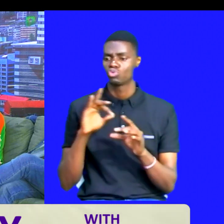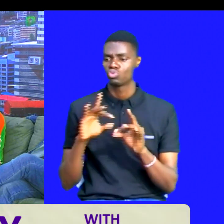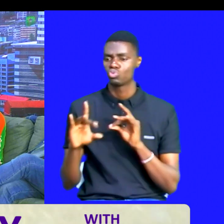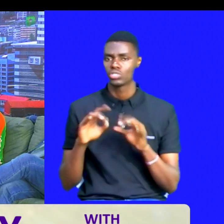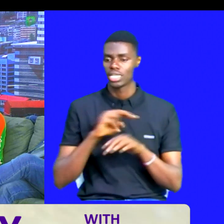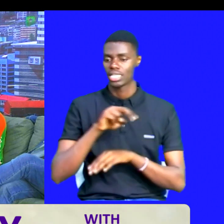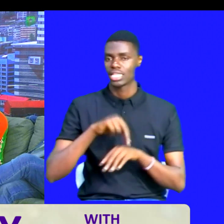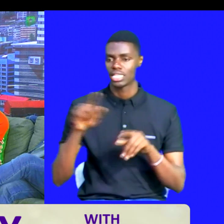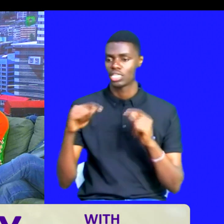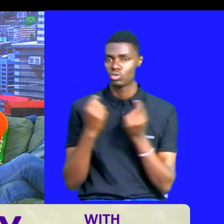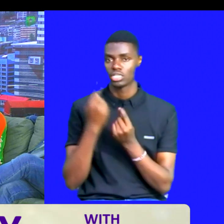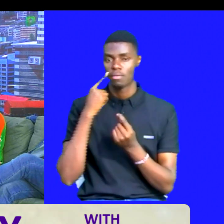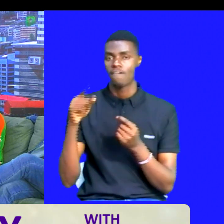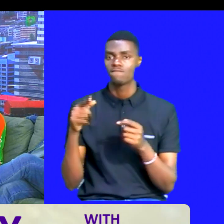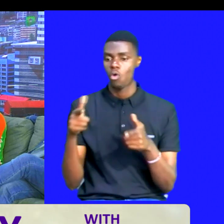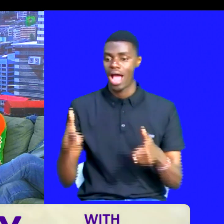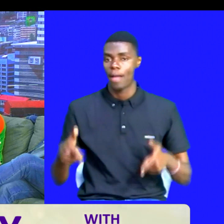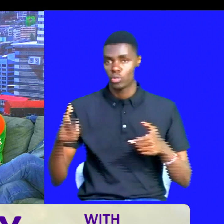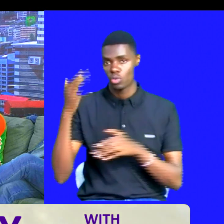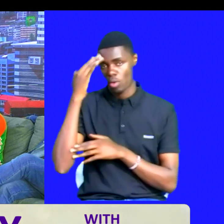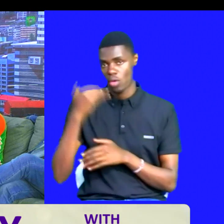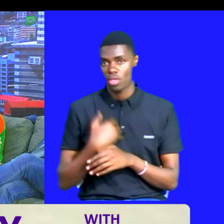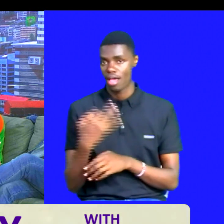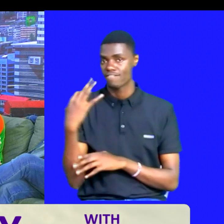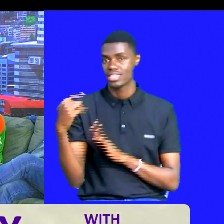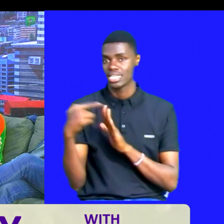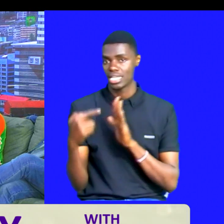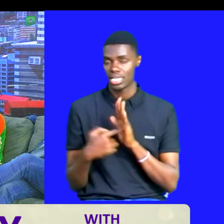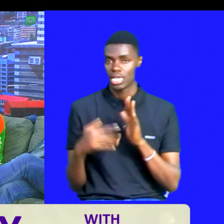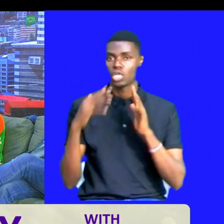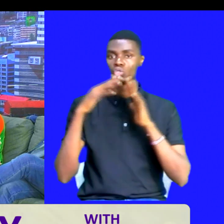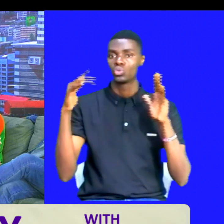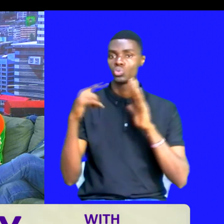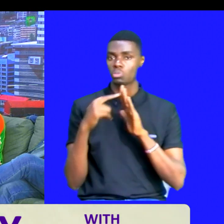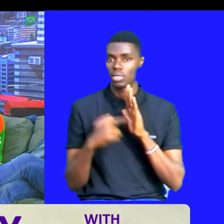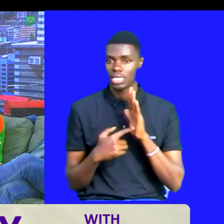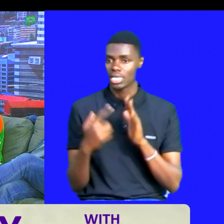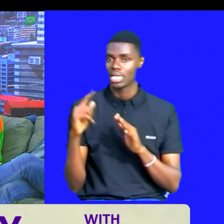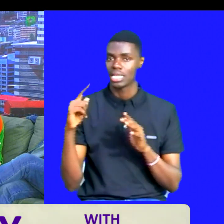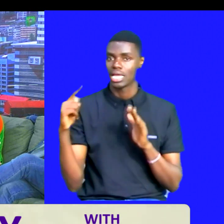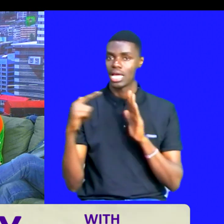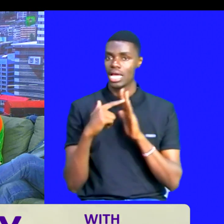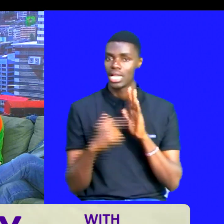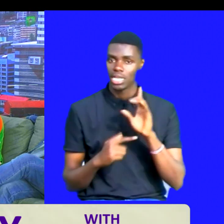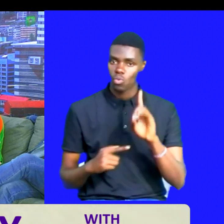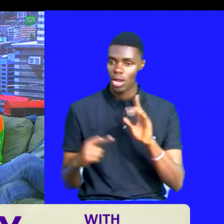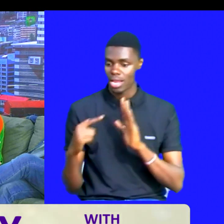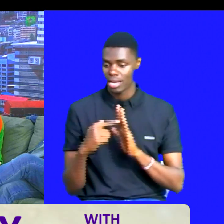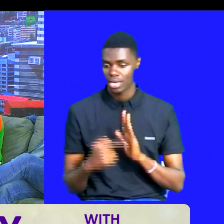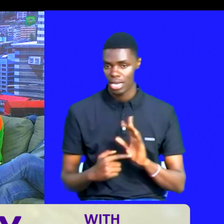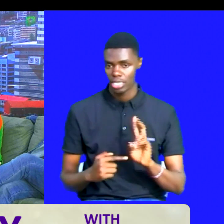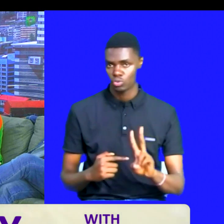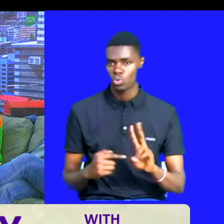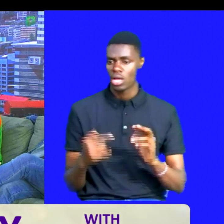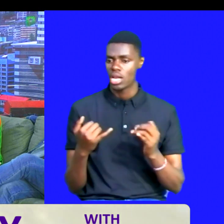the national team for amputees, because they have 3 leagues. They have Super League, they have League 1, and they have League 2. Right. So it's